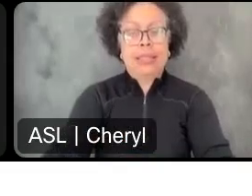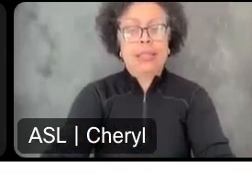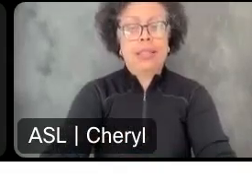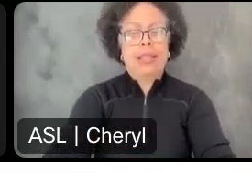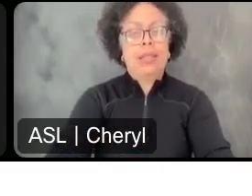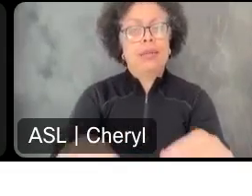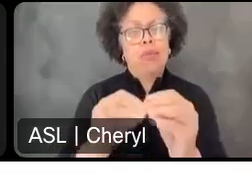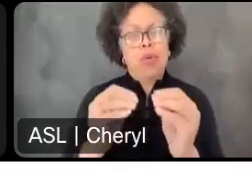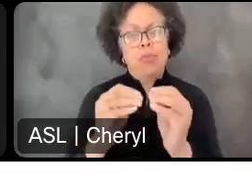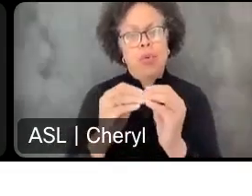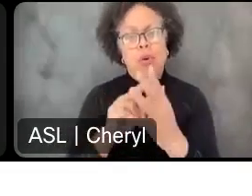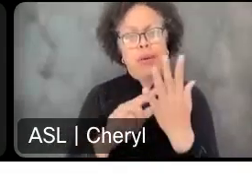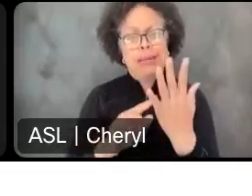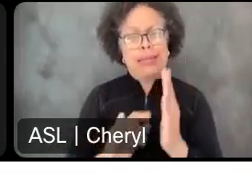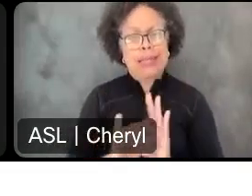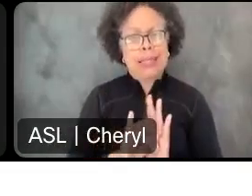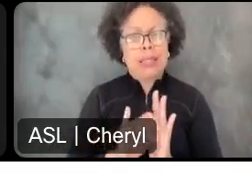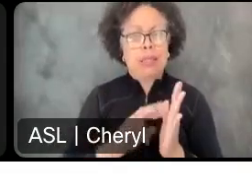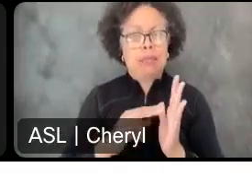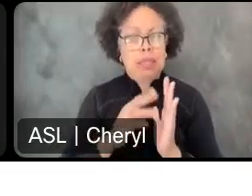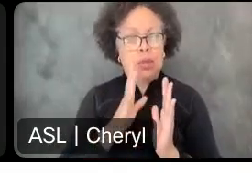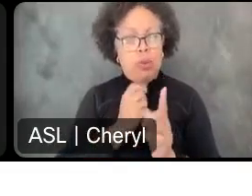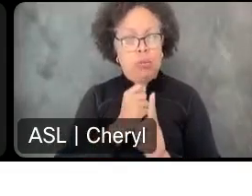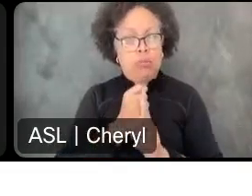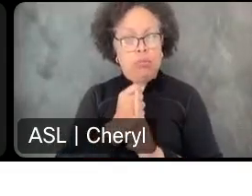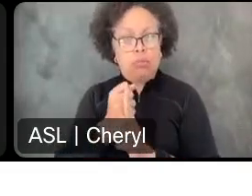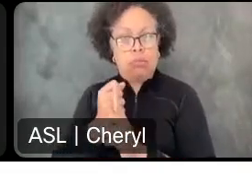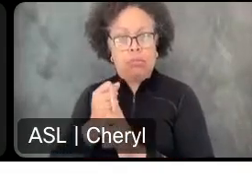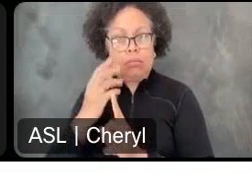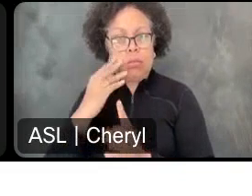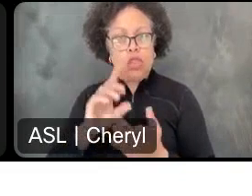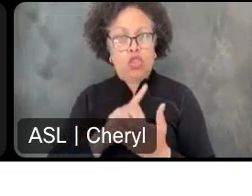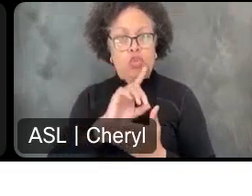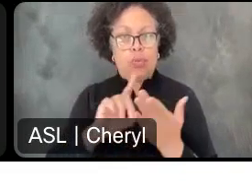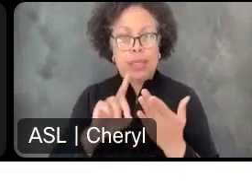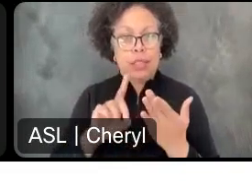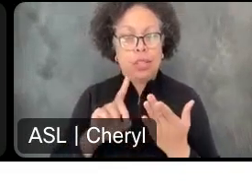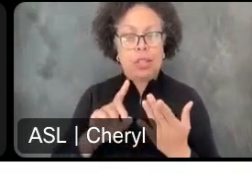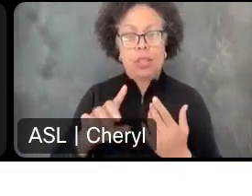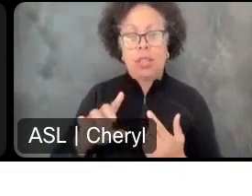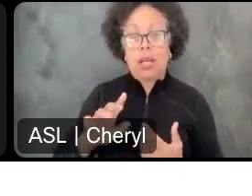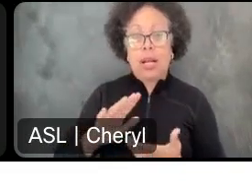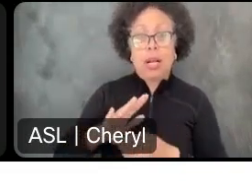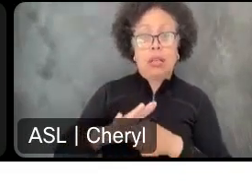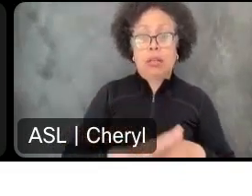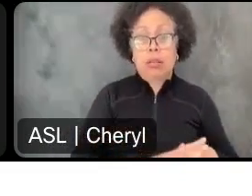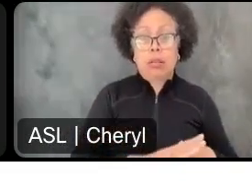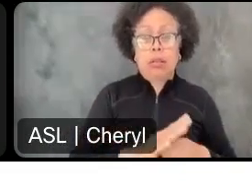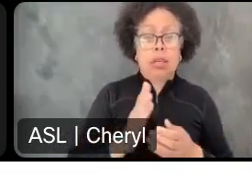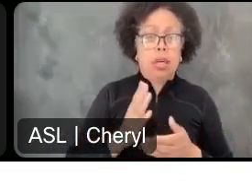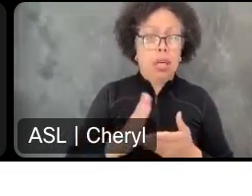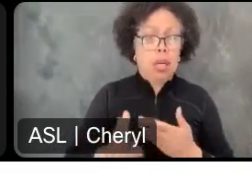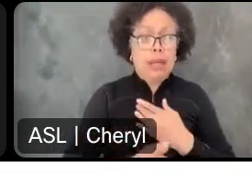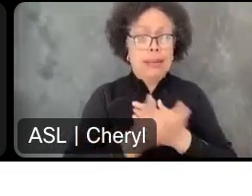identities mean a compounding increase in the discrimination, disadvantages, and potential for